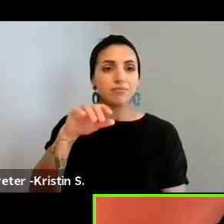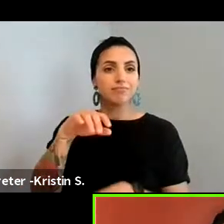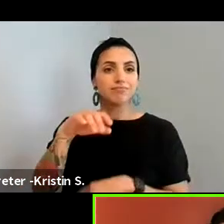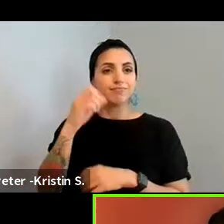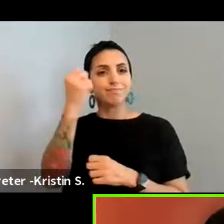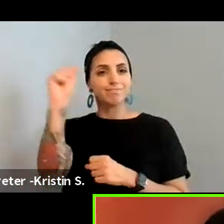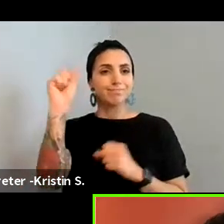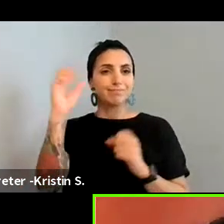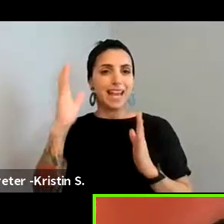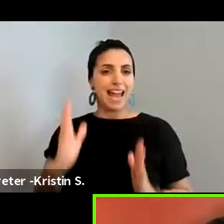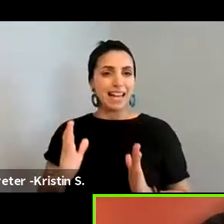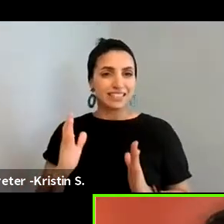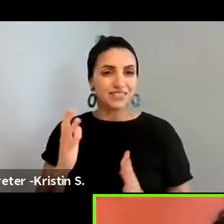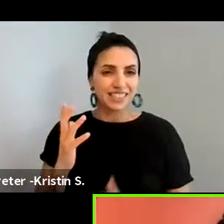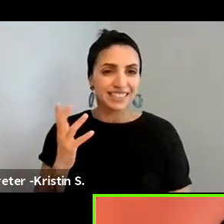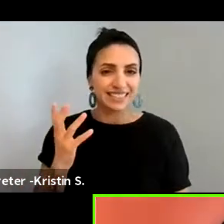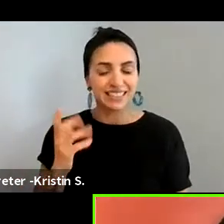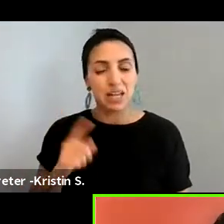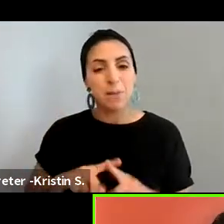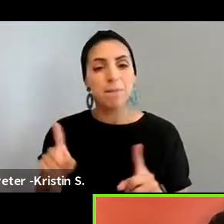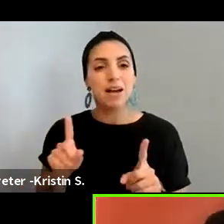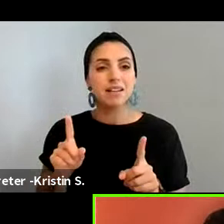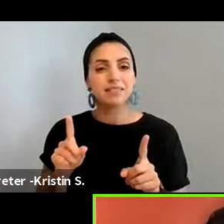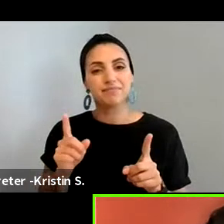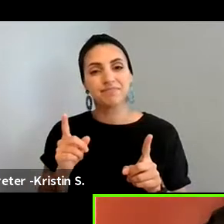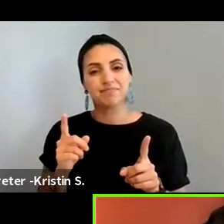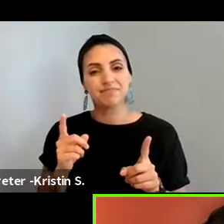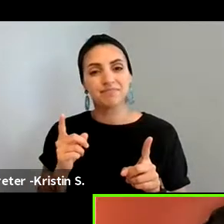Right. There's a difference,